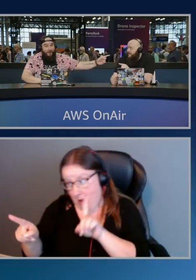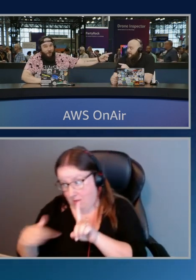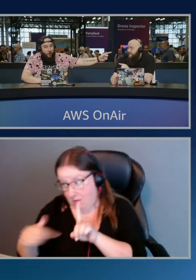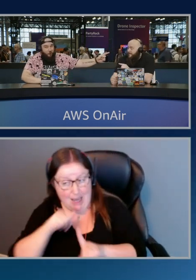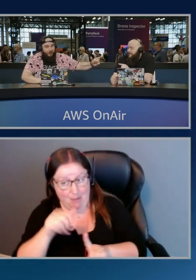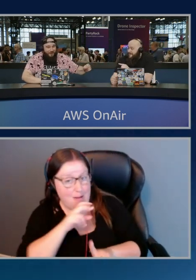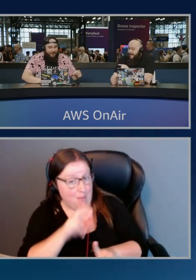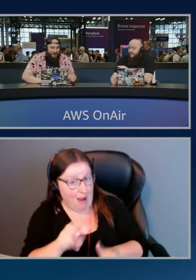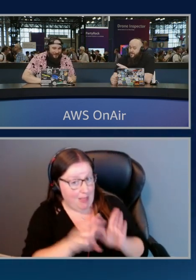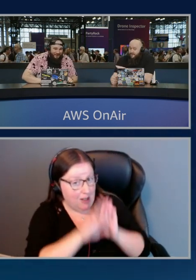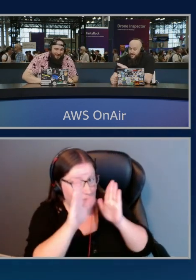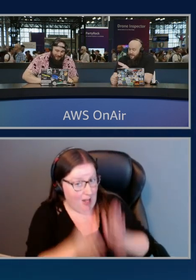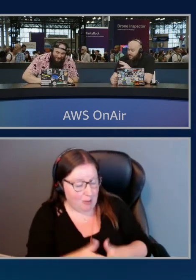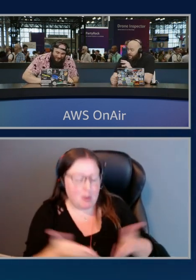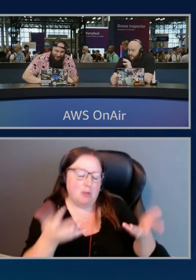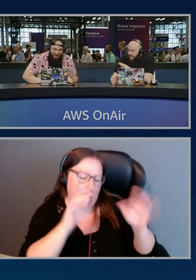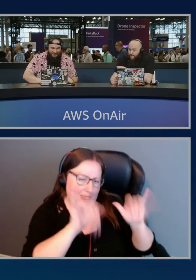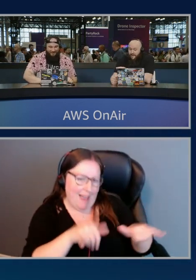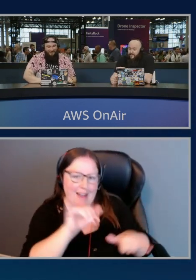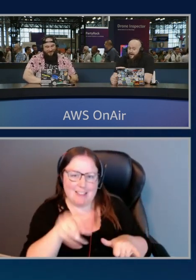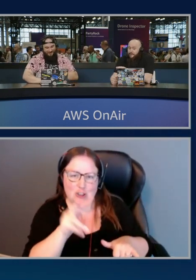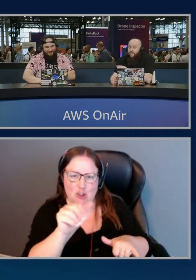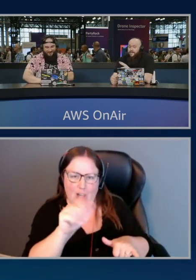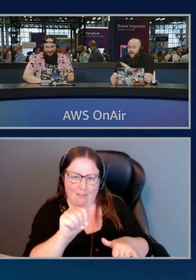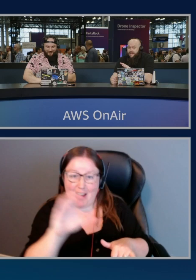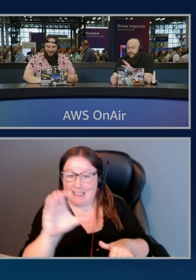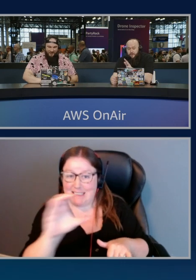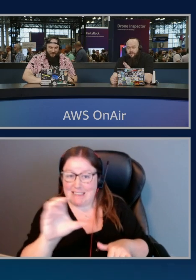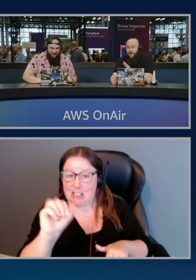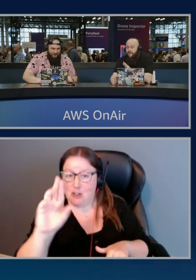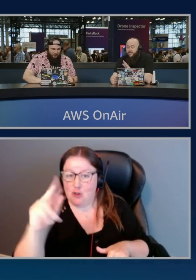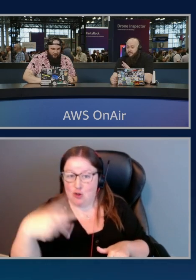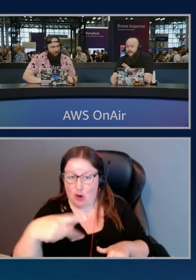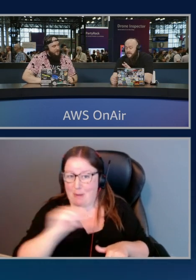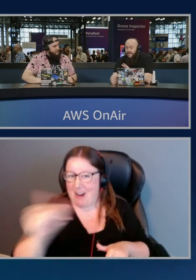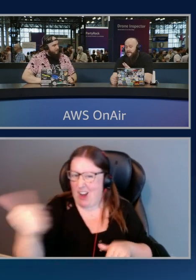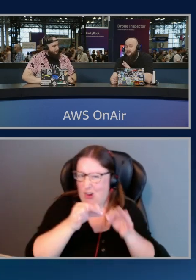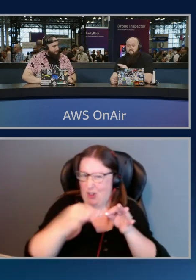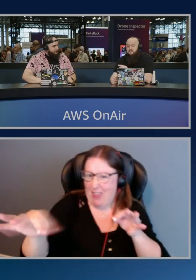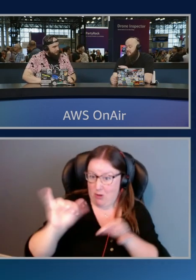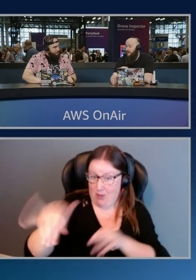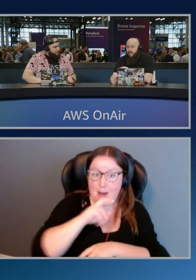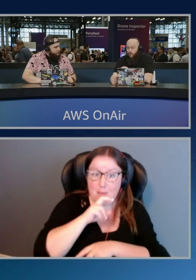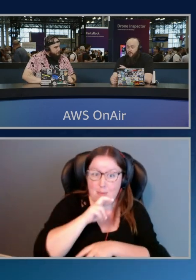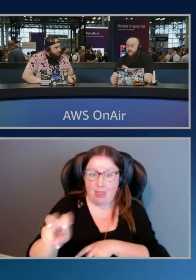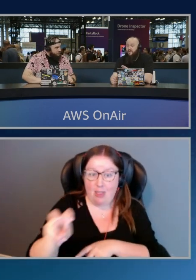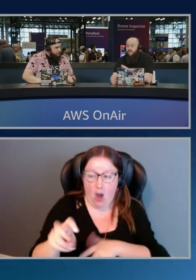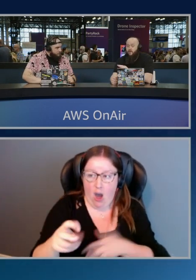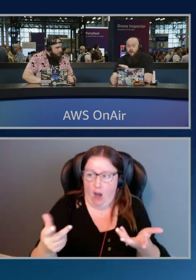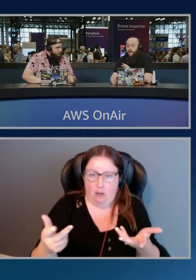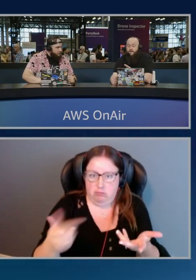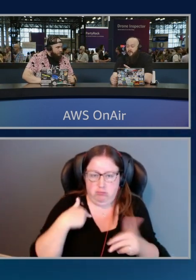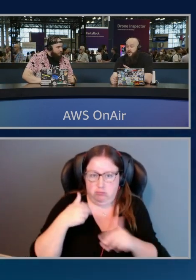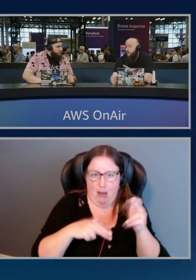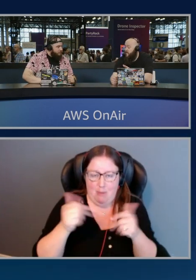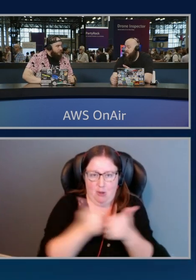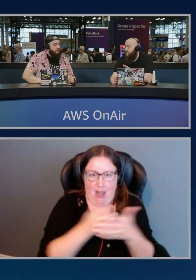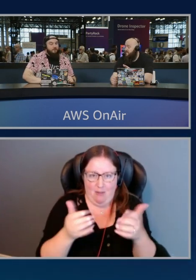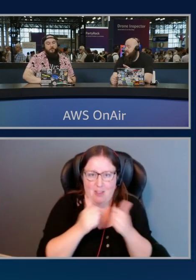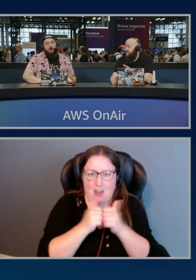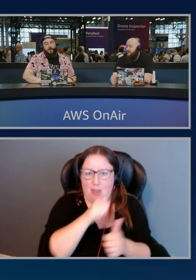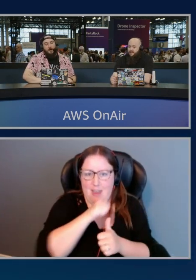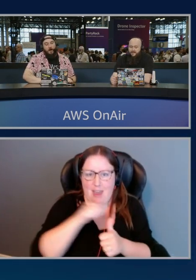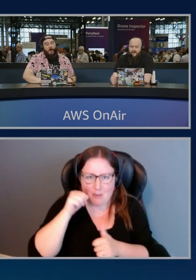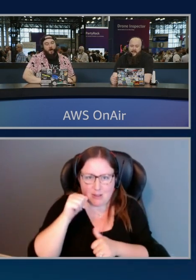developer. Hey, there you go. I'm Java, C Sharp, and a couple of other languages. Like, so this Python is basically, I built all of this just with Amazon Q